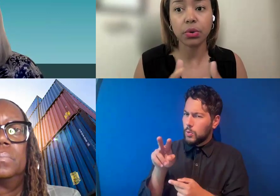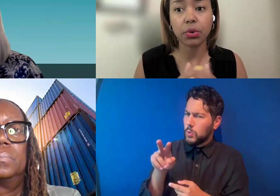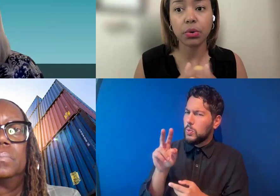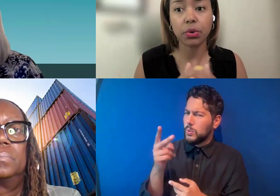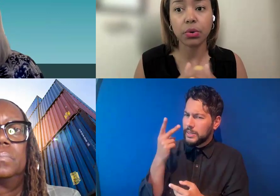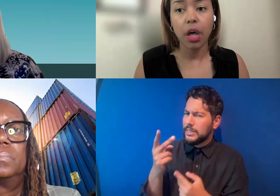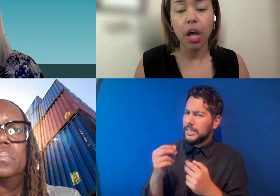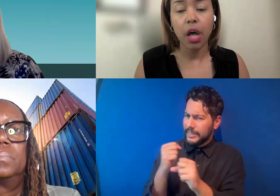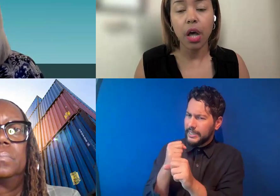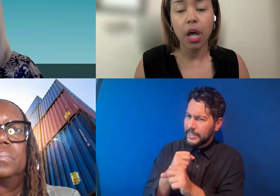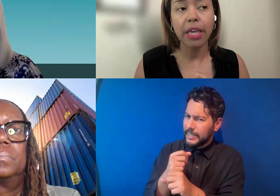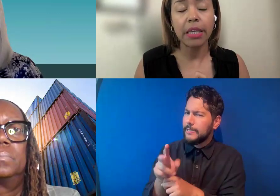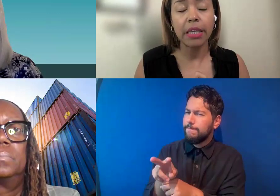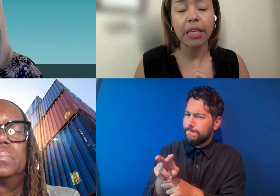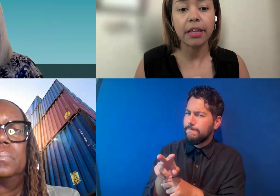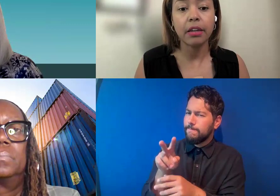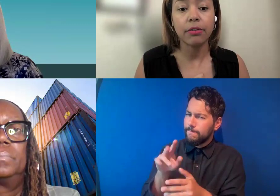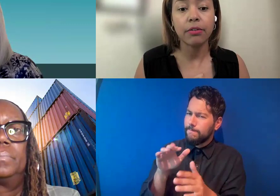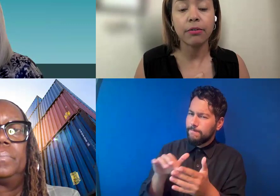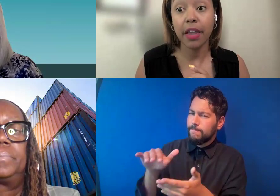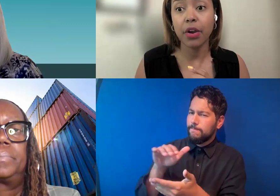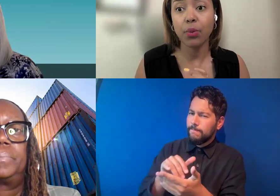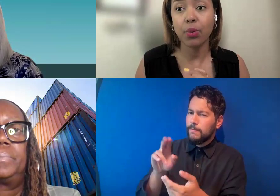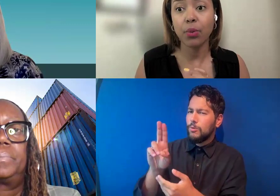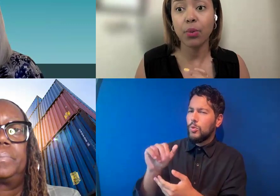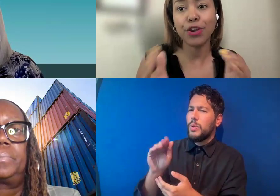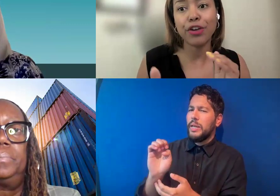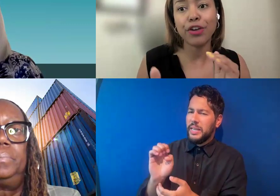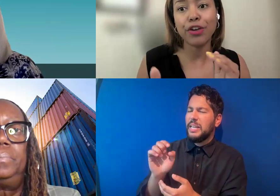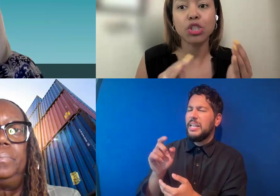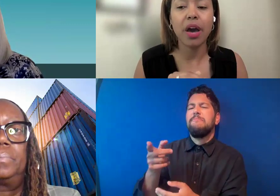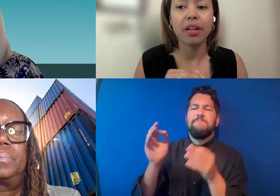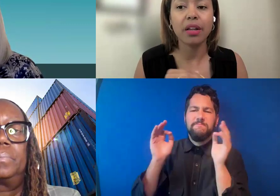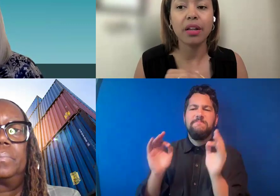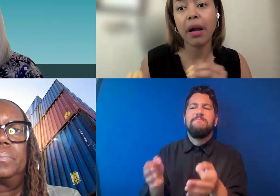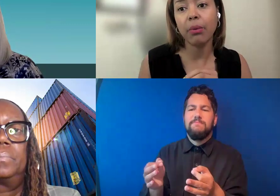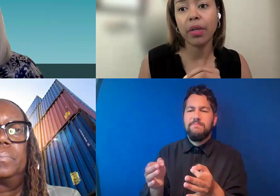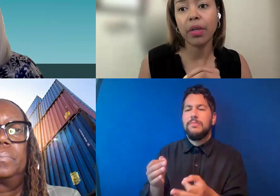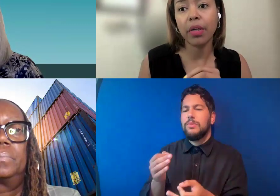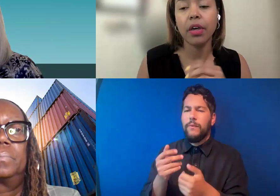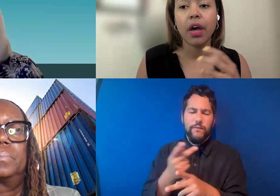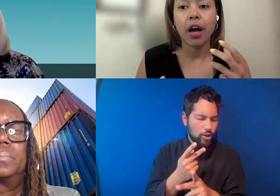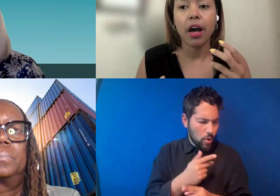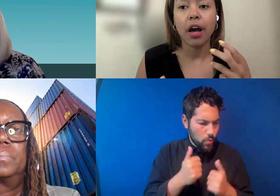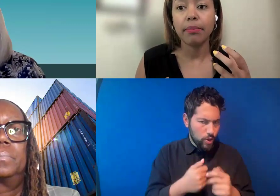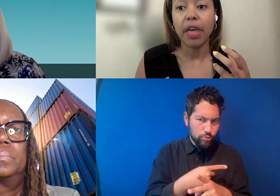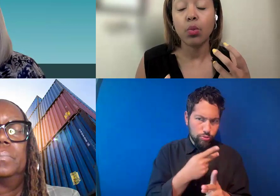and focused on the UAE, then from there, in figuring out which products to come out